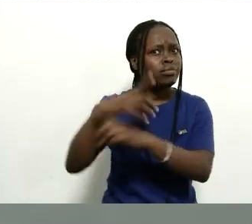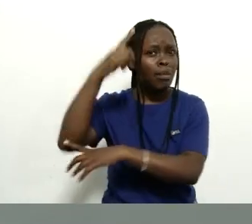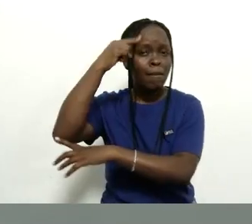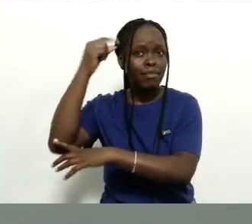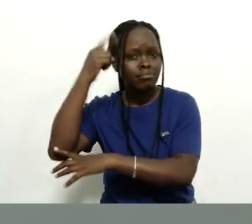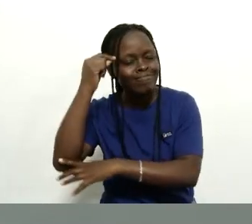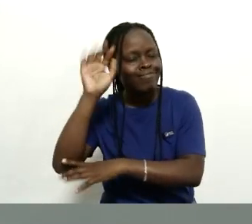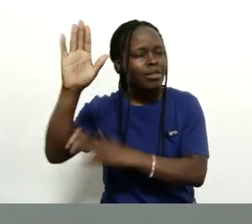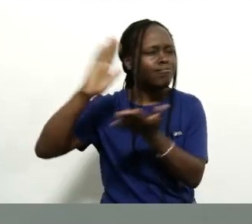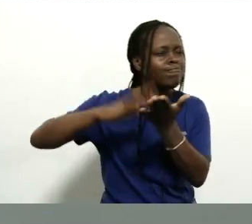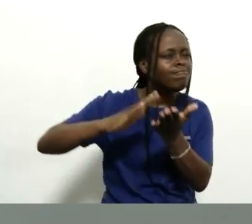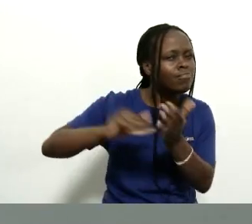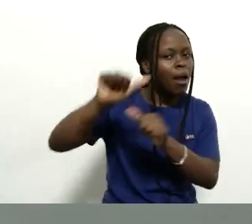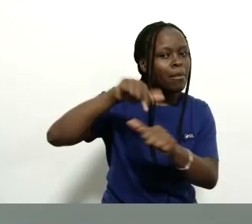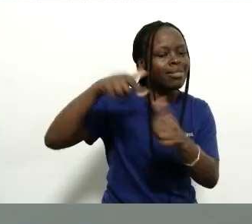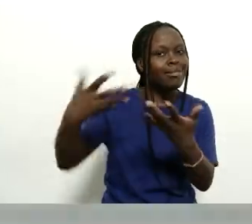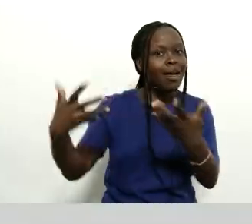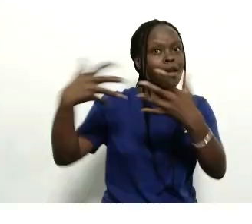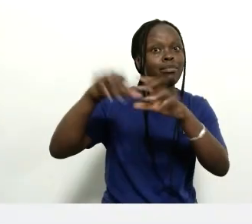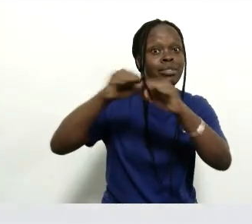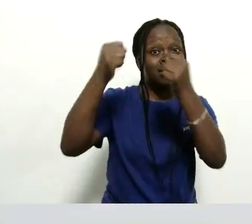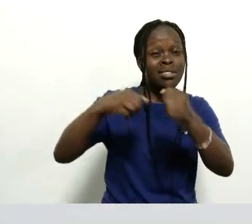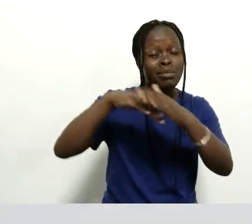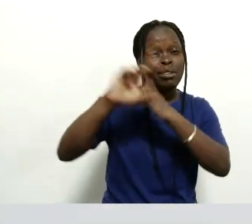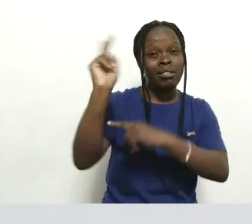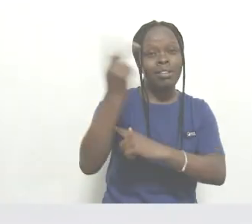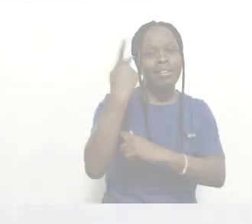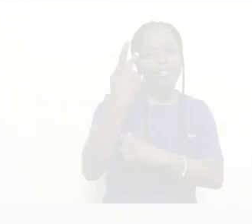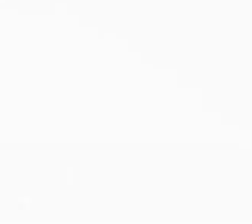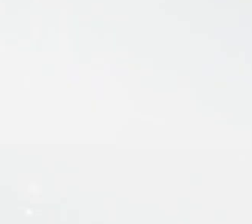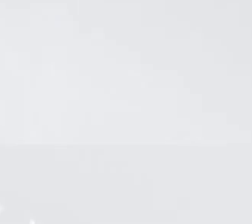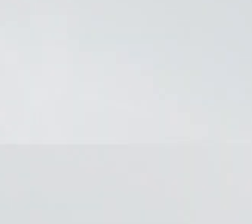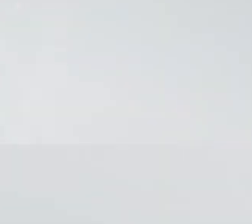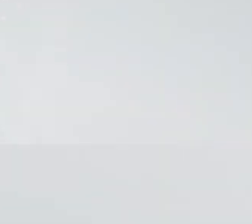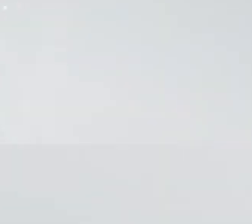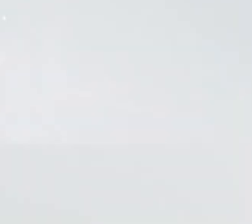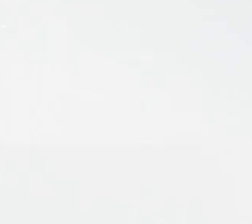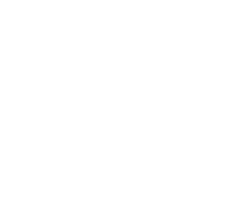spoke to regarding their perspectives on hybrid learning in Kenya.